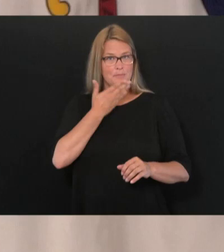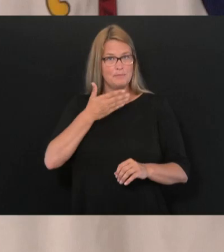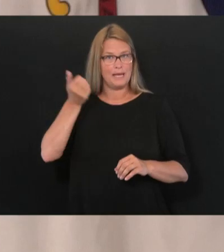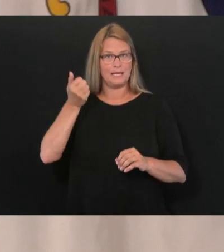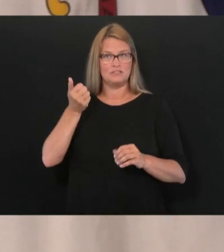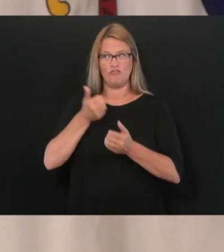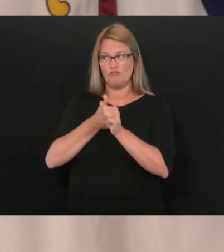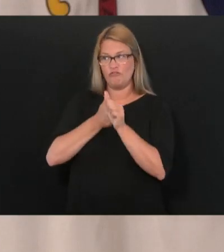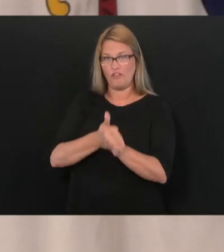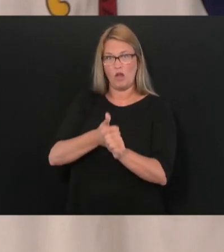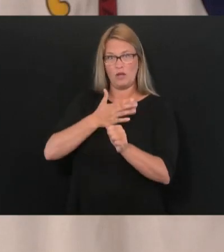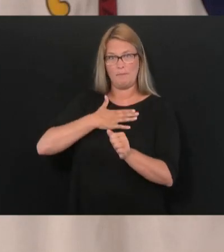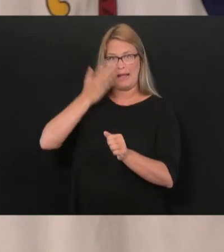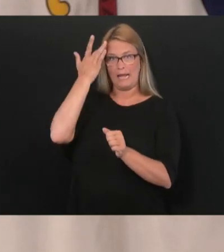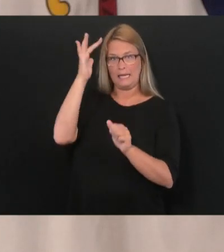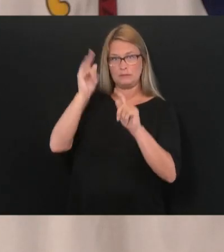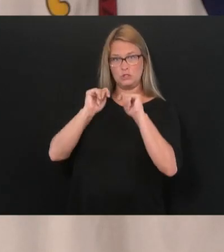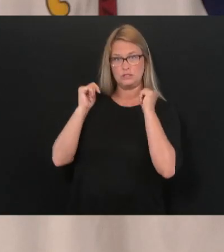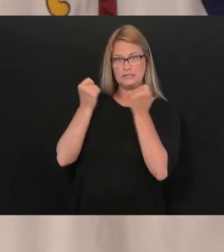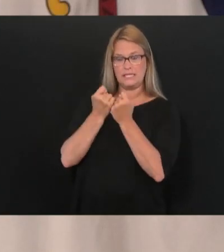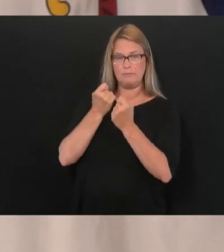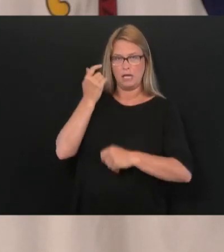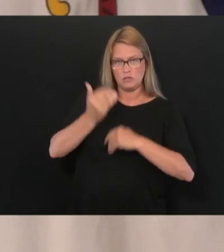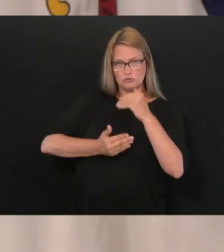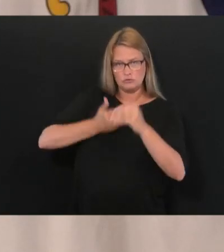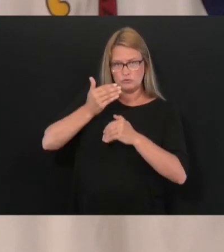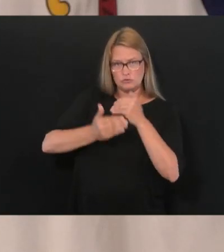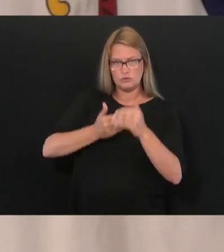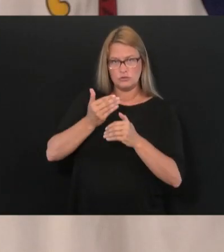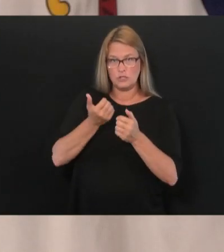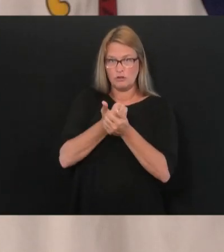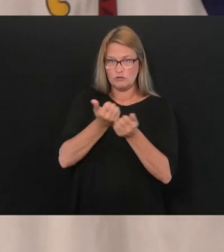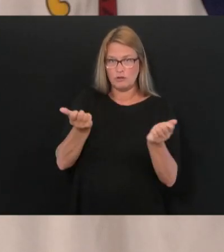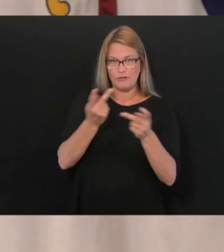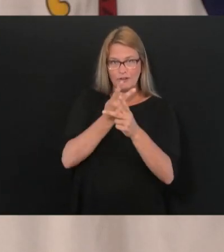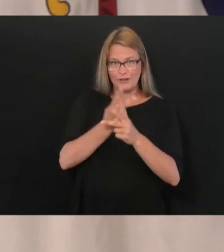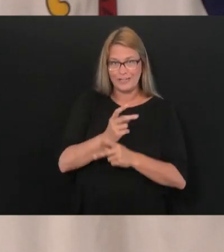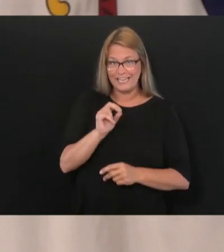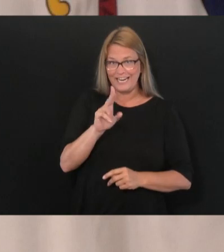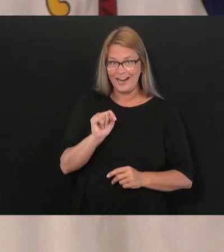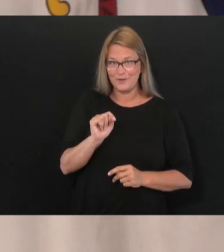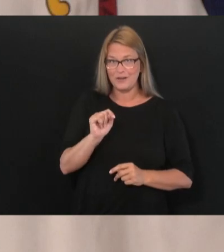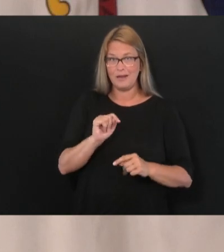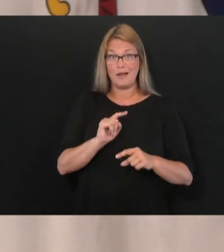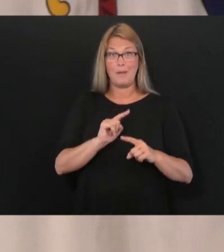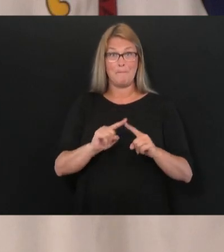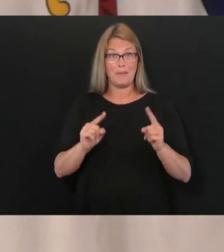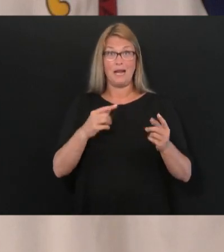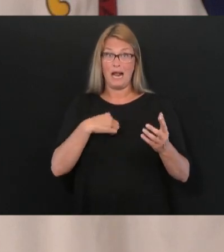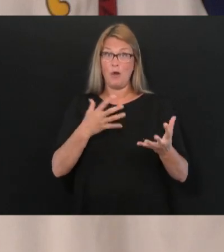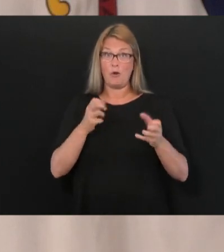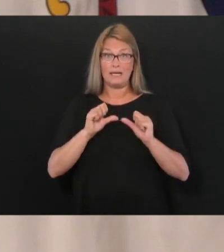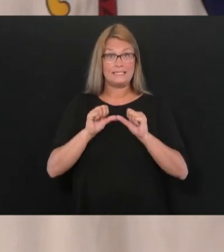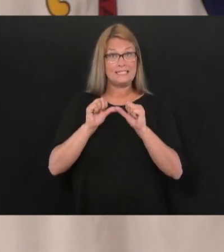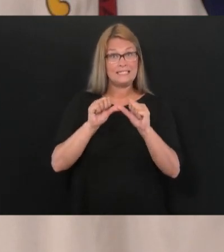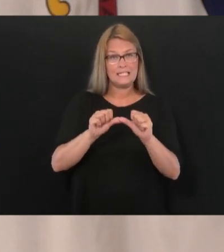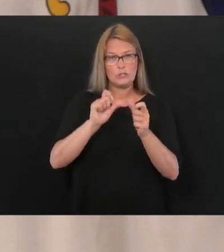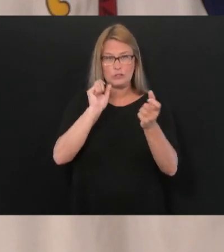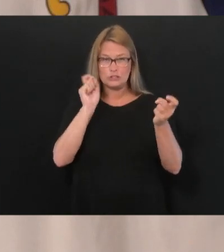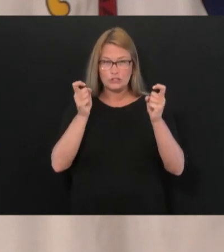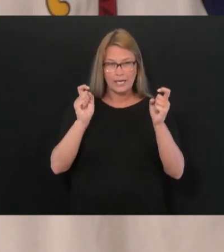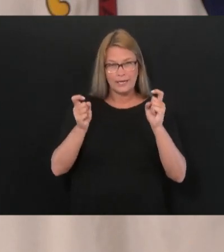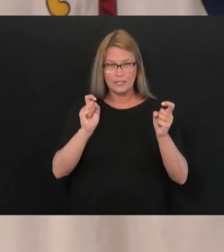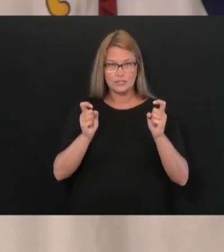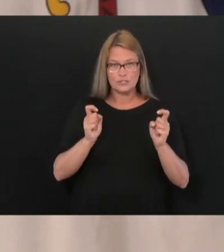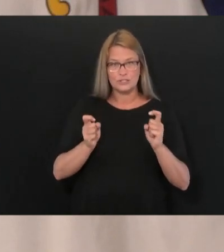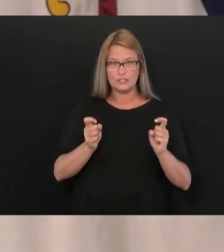experts and making our way through the wickets. But at the end of the day, we're going to continue to have to adjust and